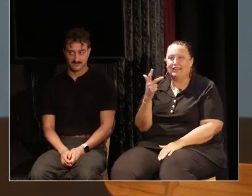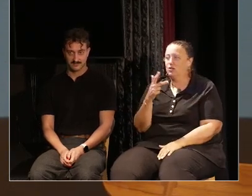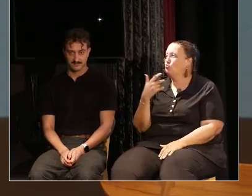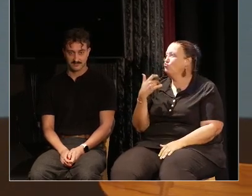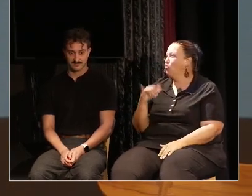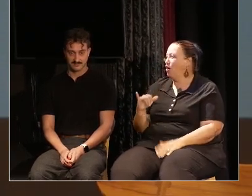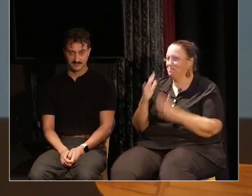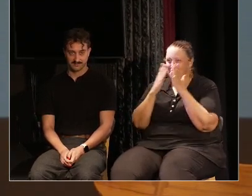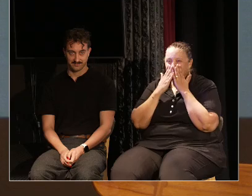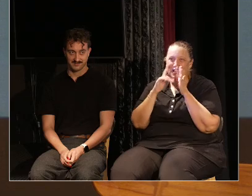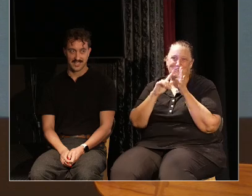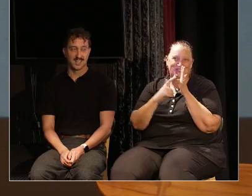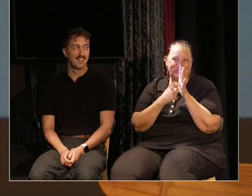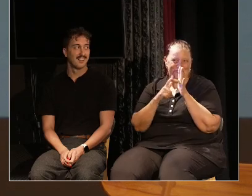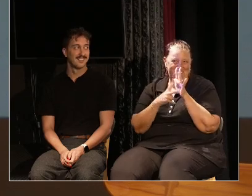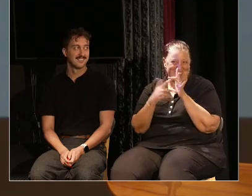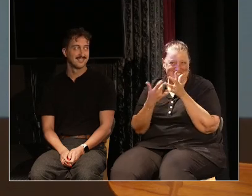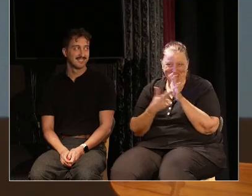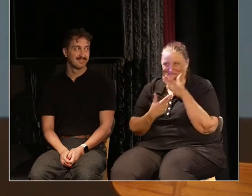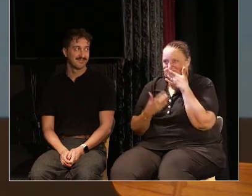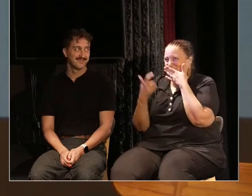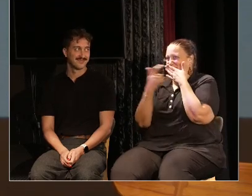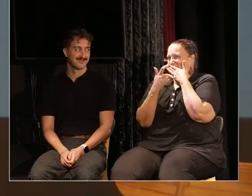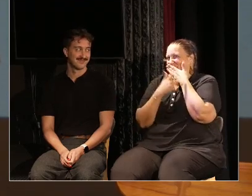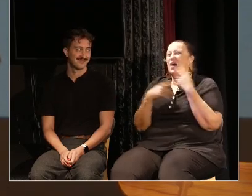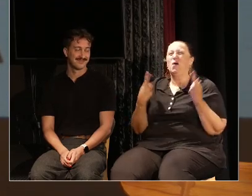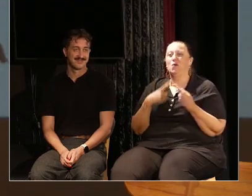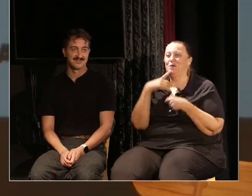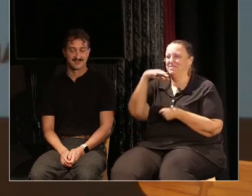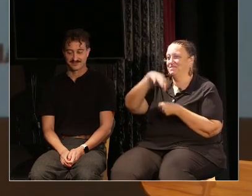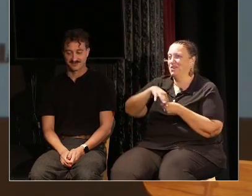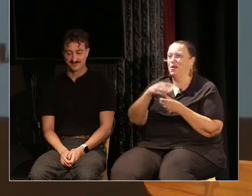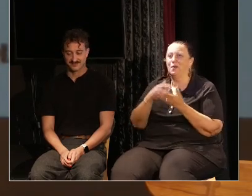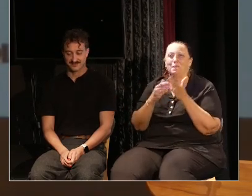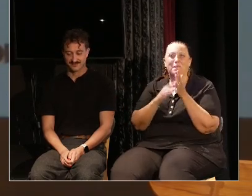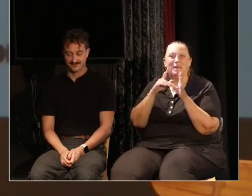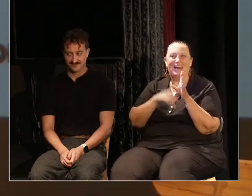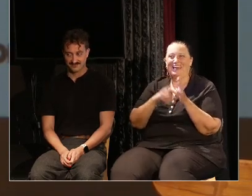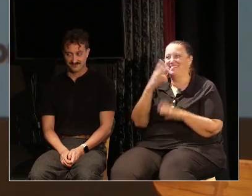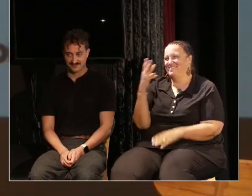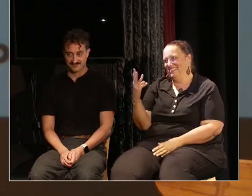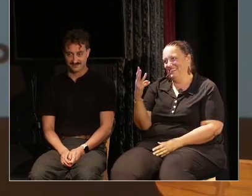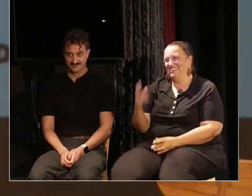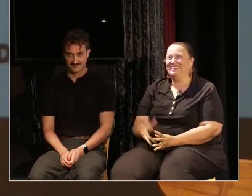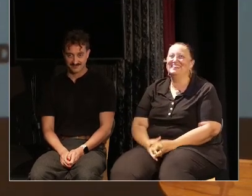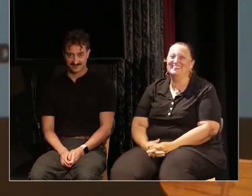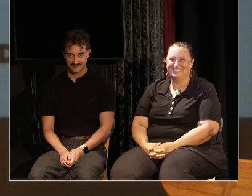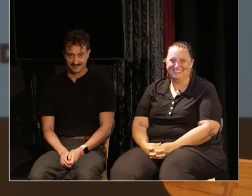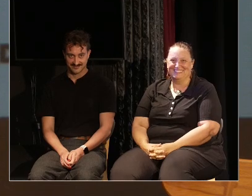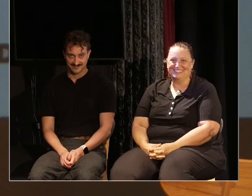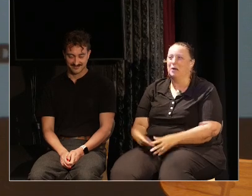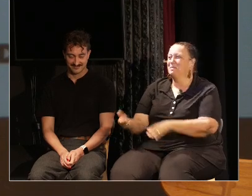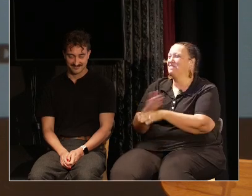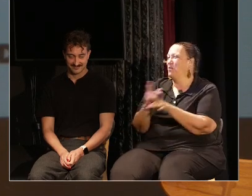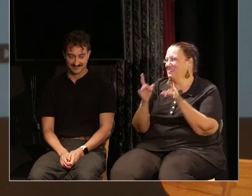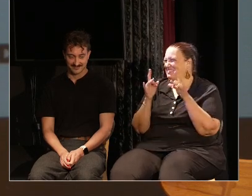sorry, that's Eurovision. Who is going to get my vote on May 3? So before